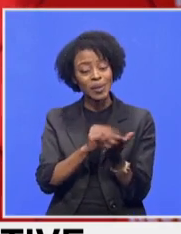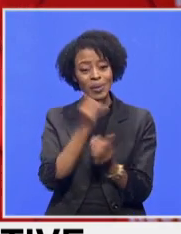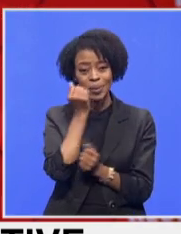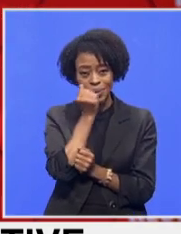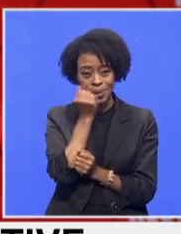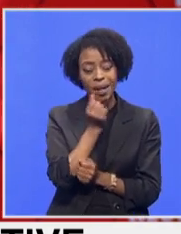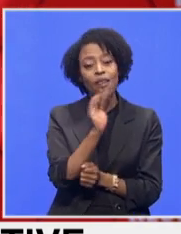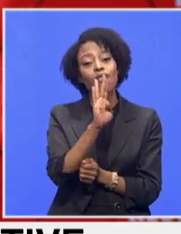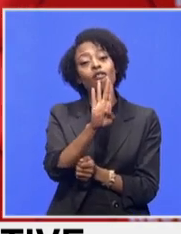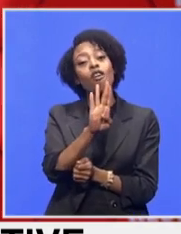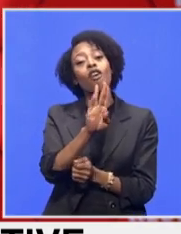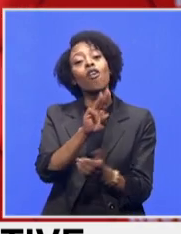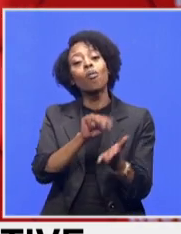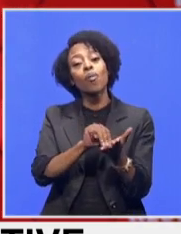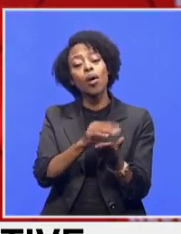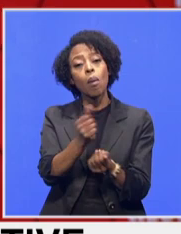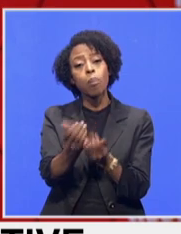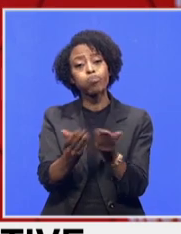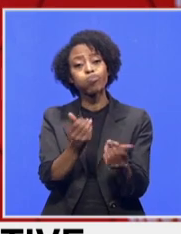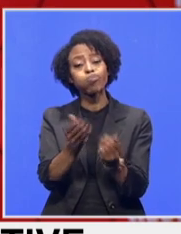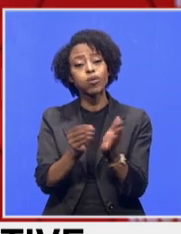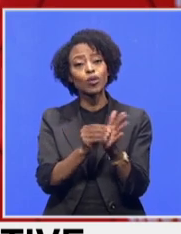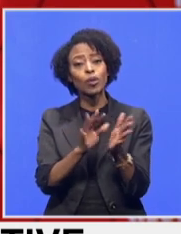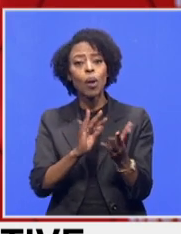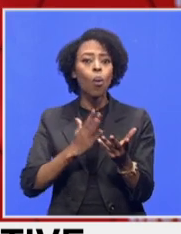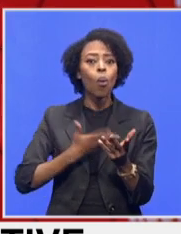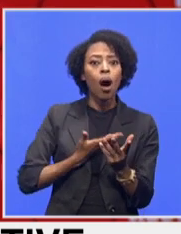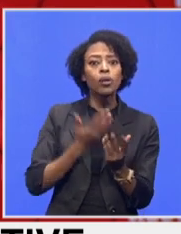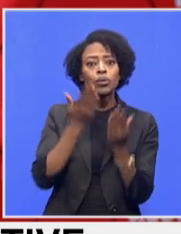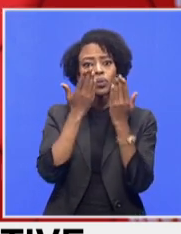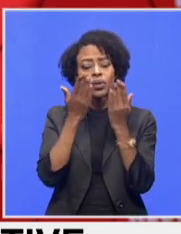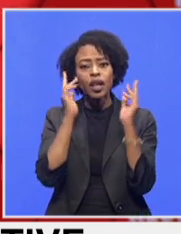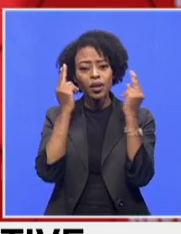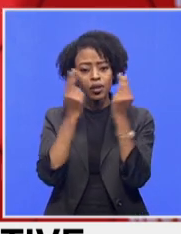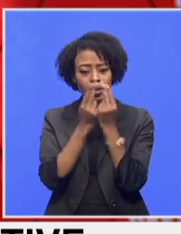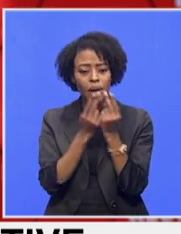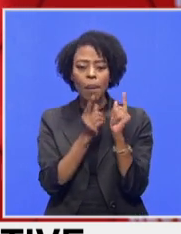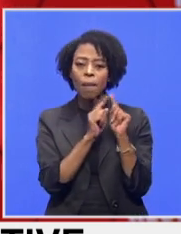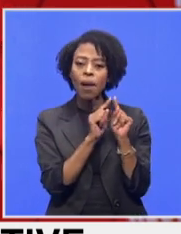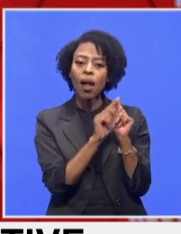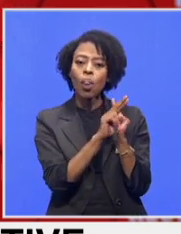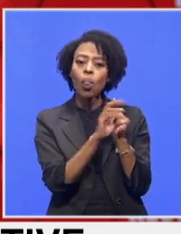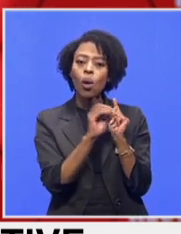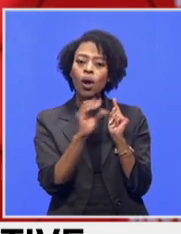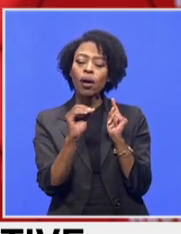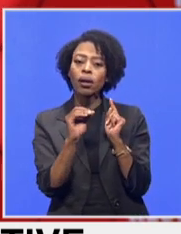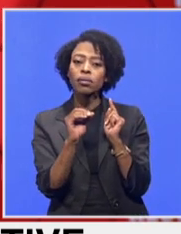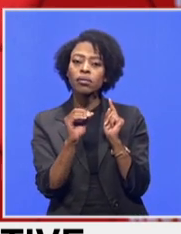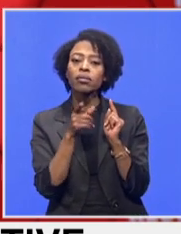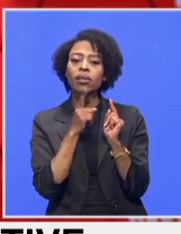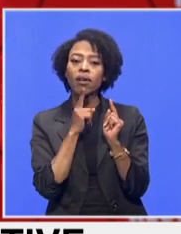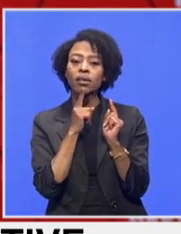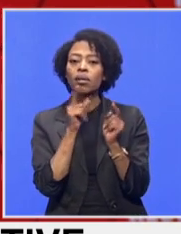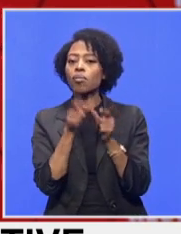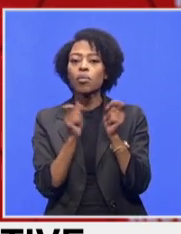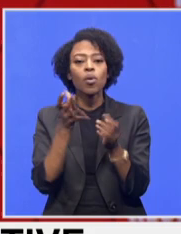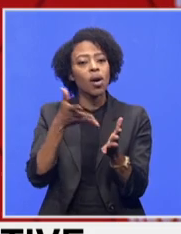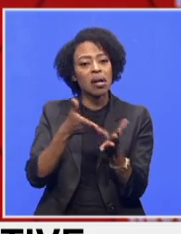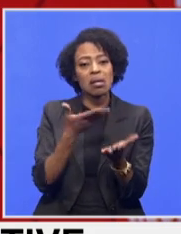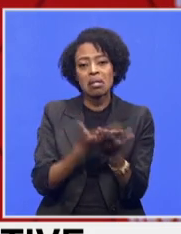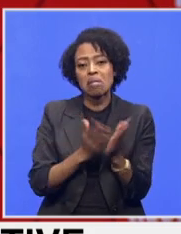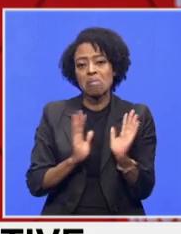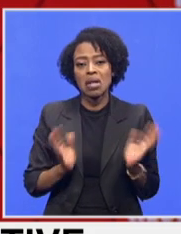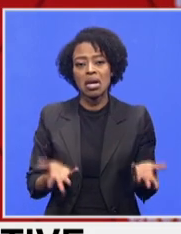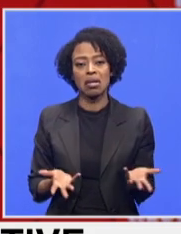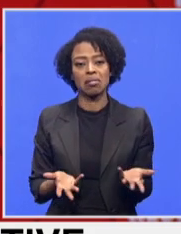4 million applications for only 200,000 spaces in 2023 at